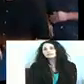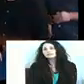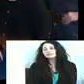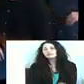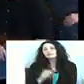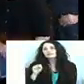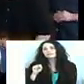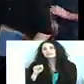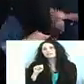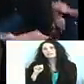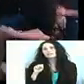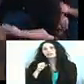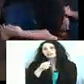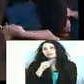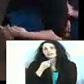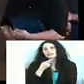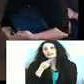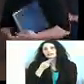Charlotte Schiffer.